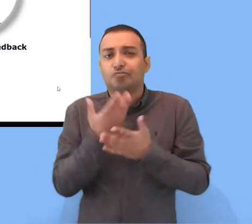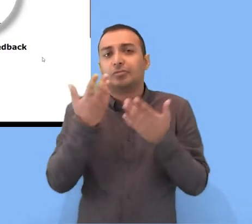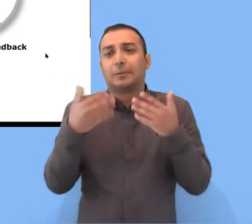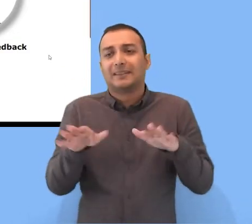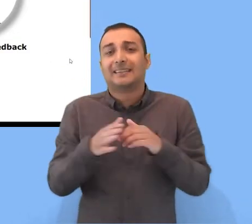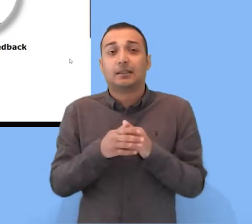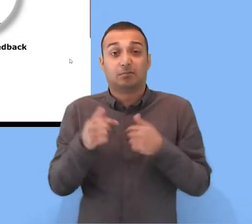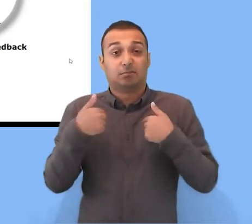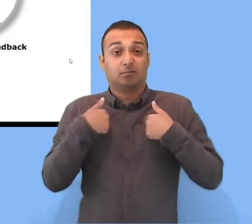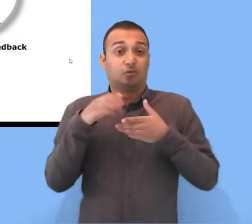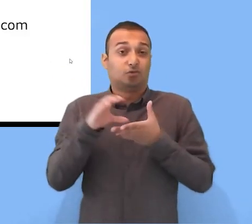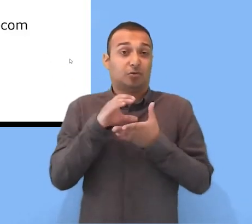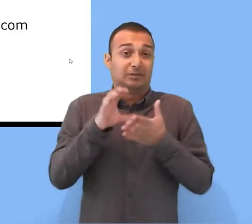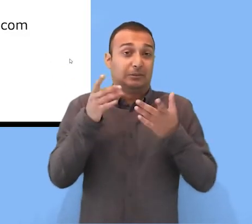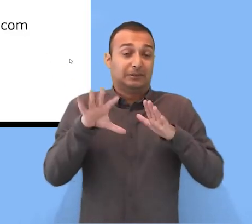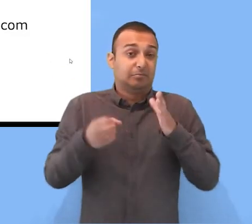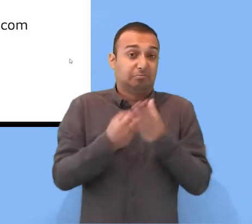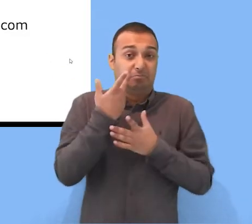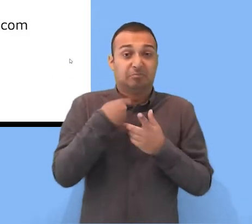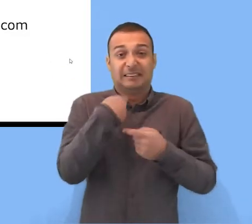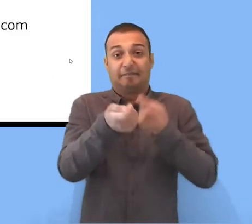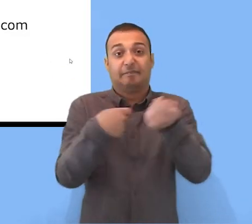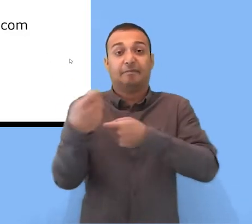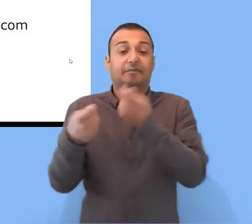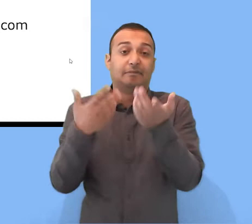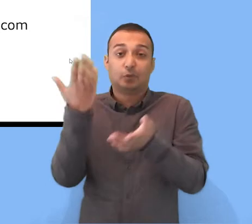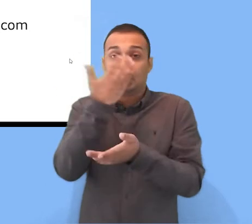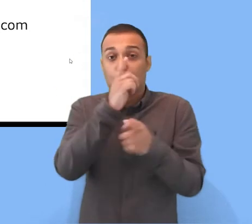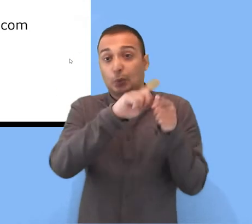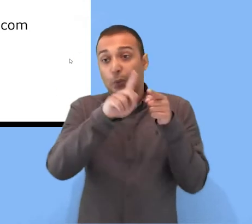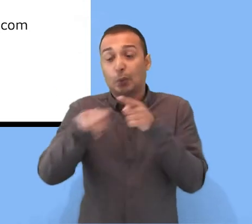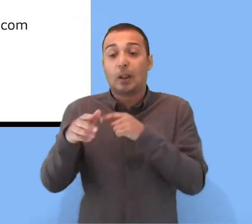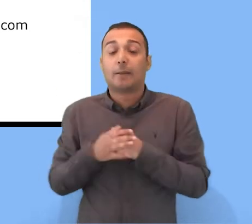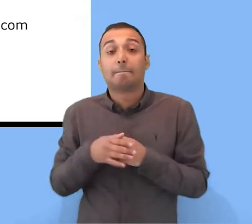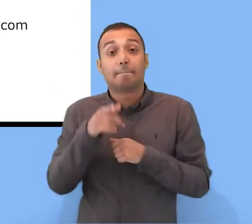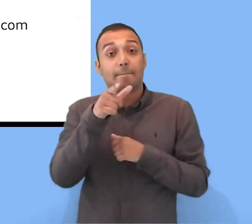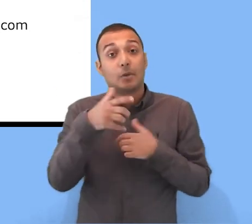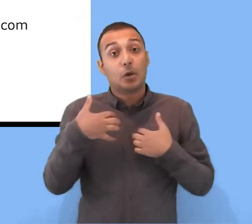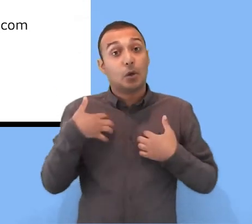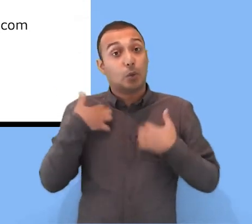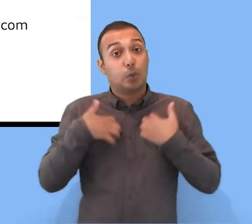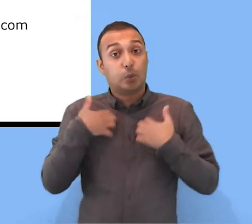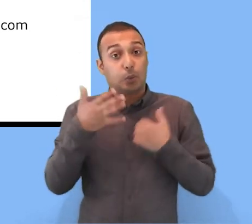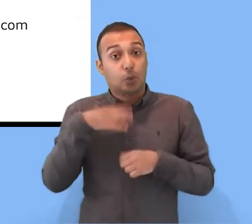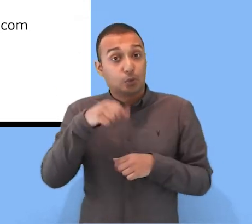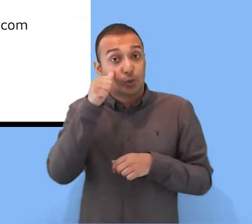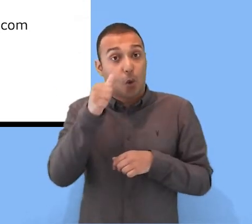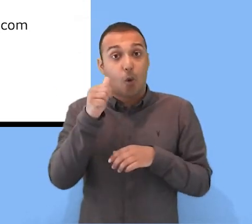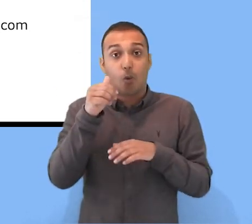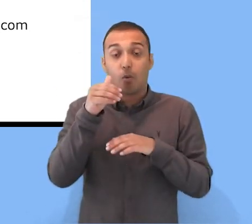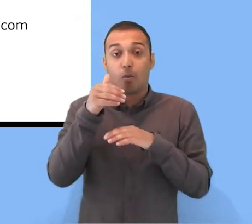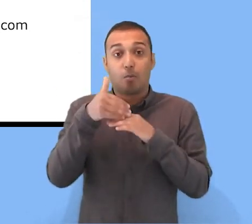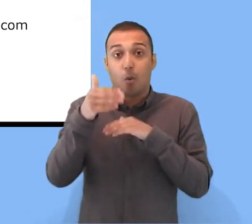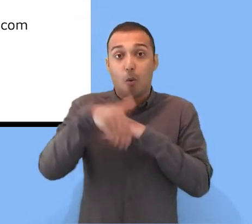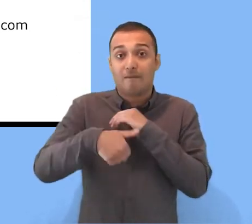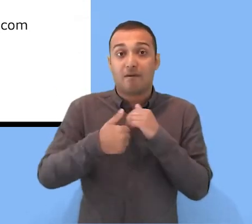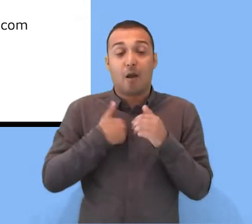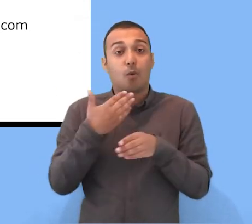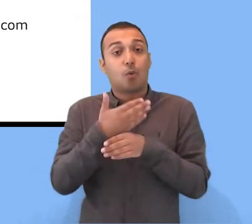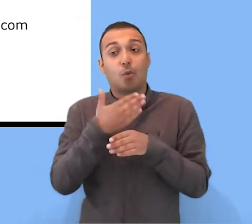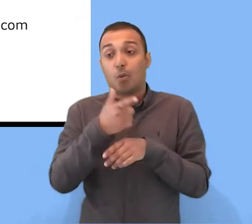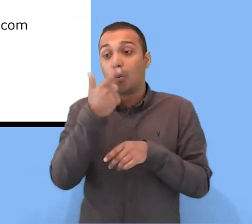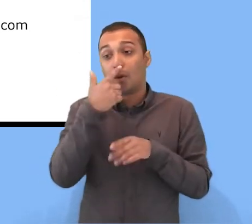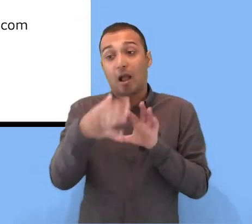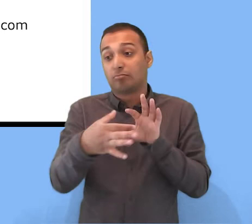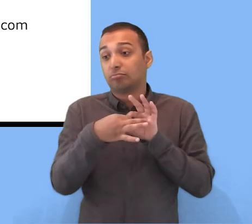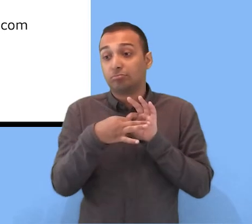with support from our charity. So if you're interested in finding out more about our work, then do get in